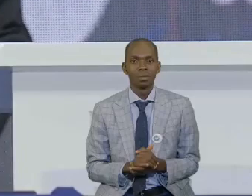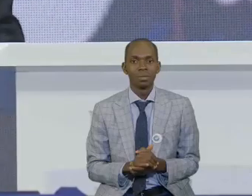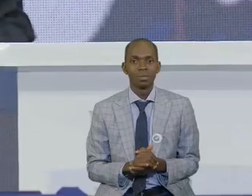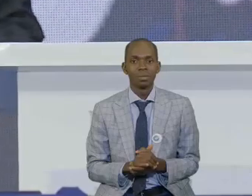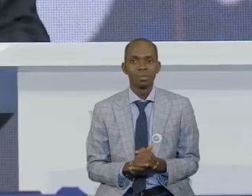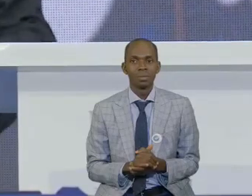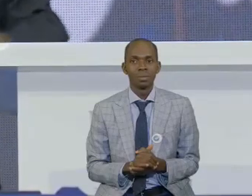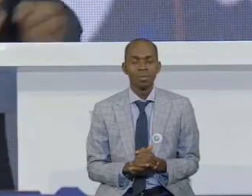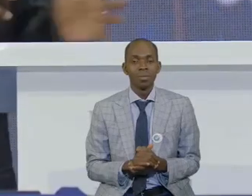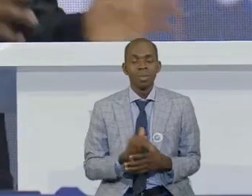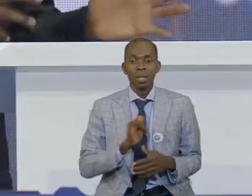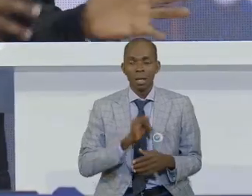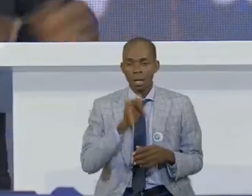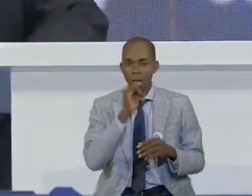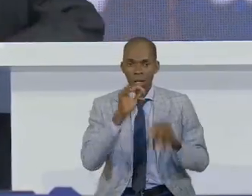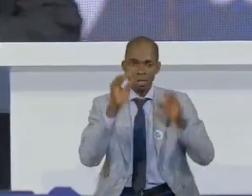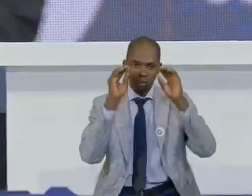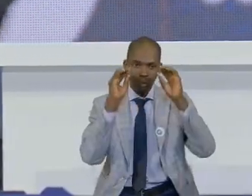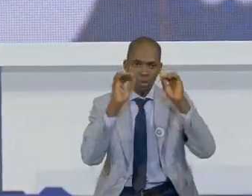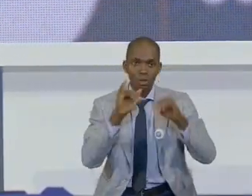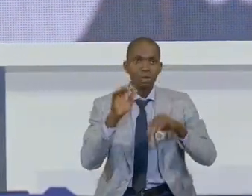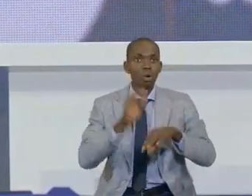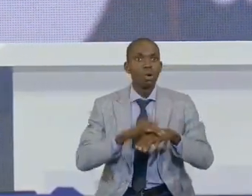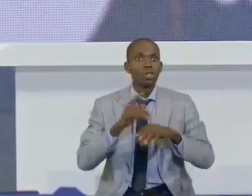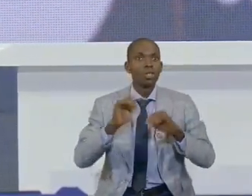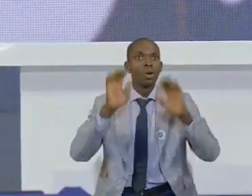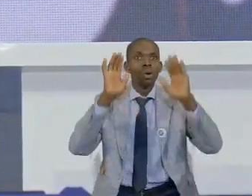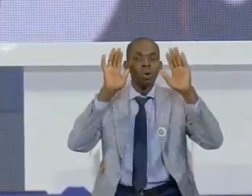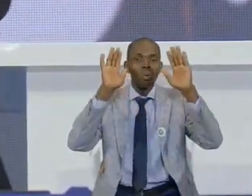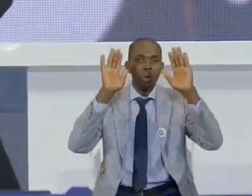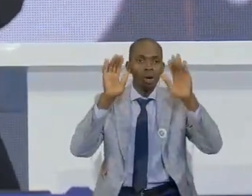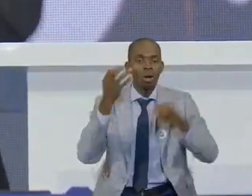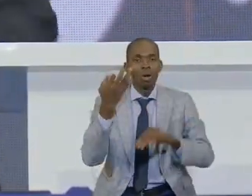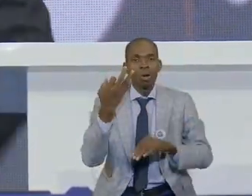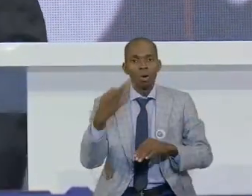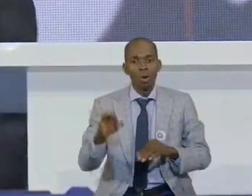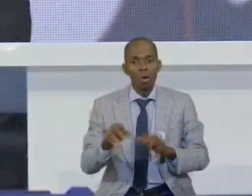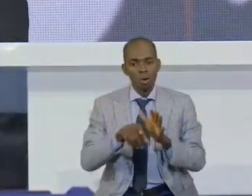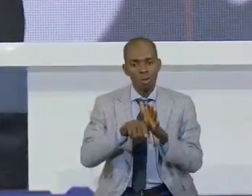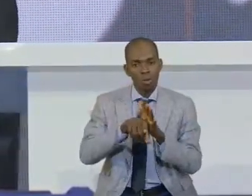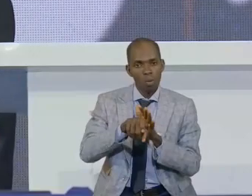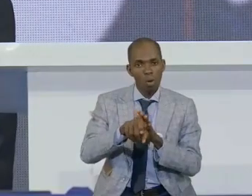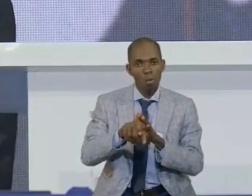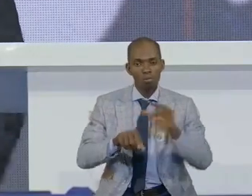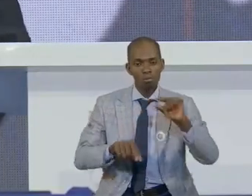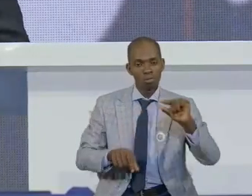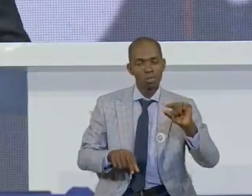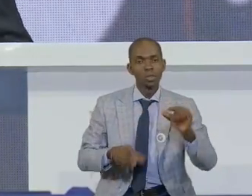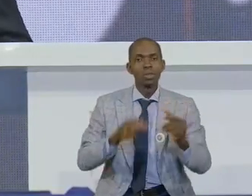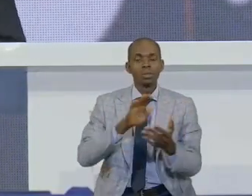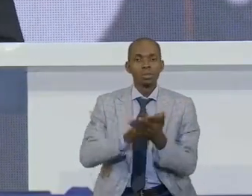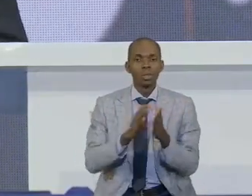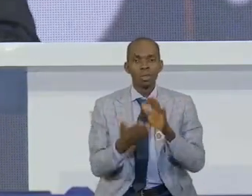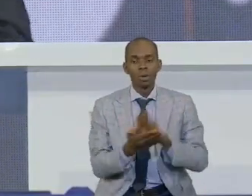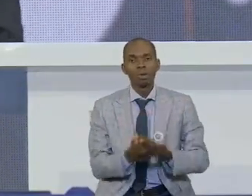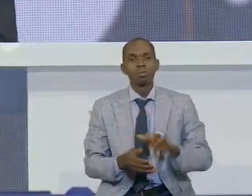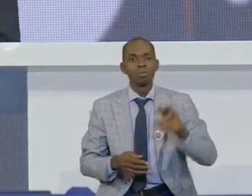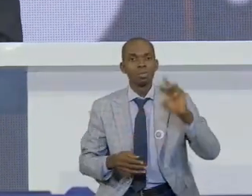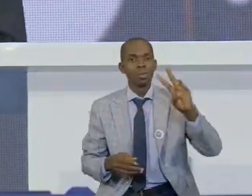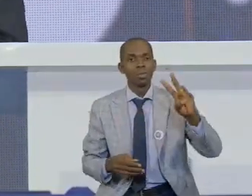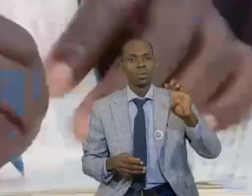I'm talking to you on the wonder of worms transformed to weapons.